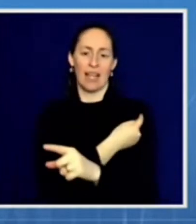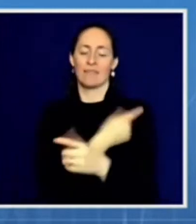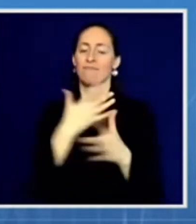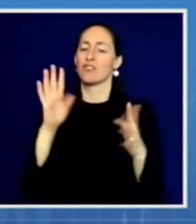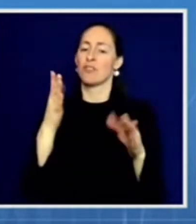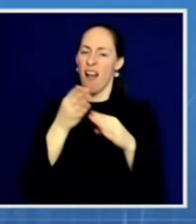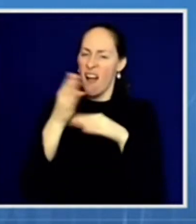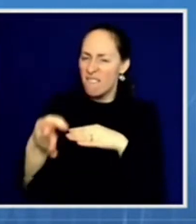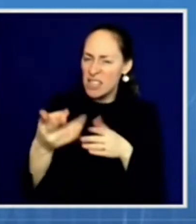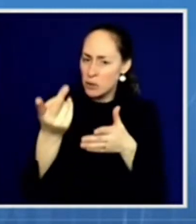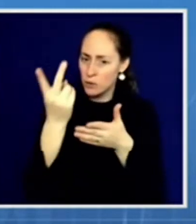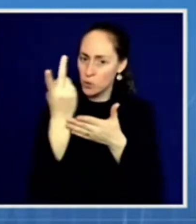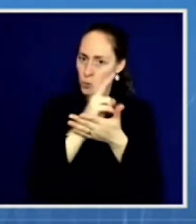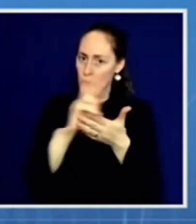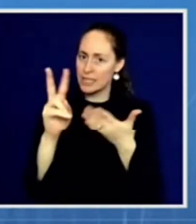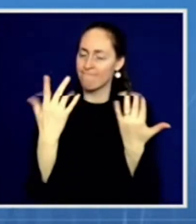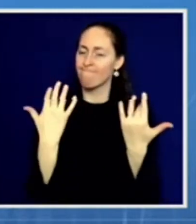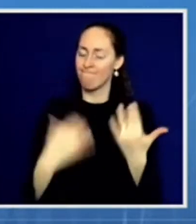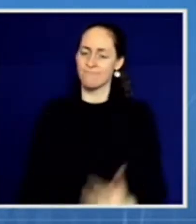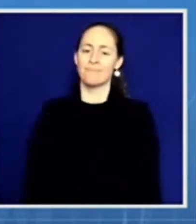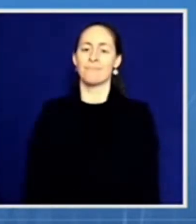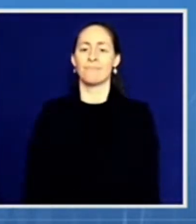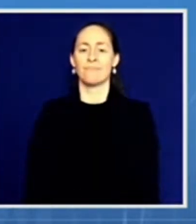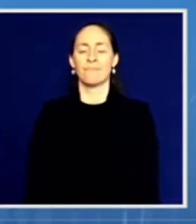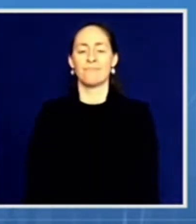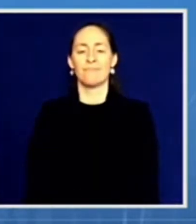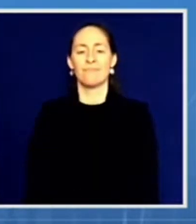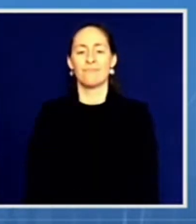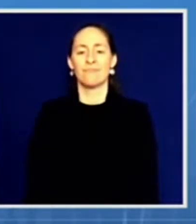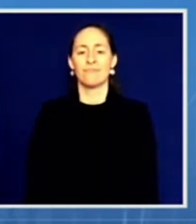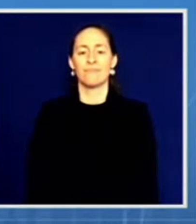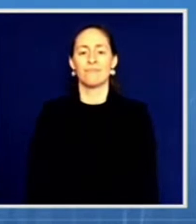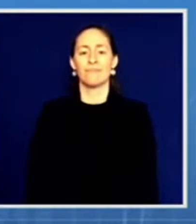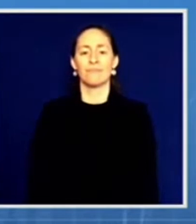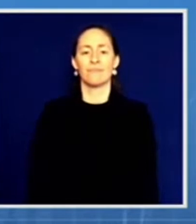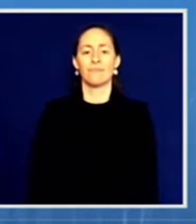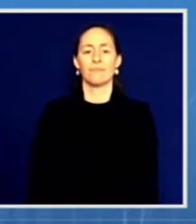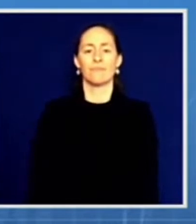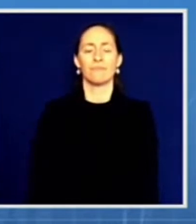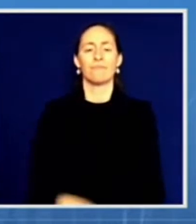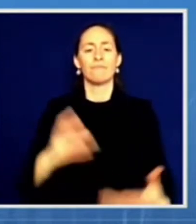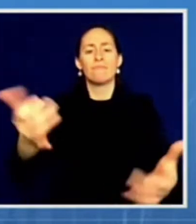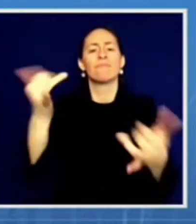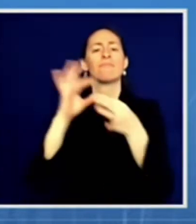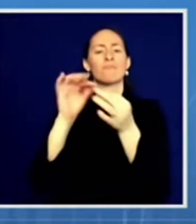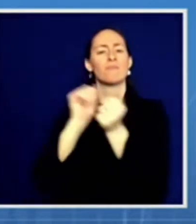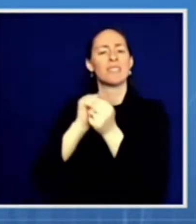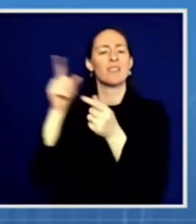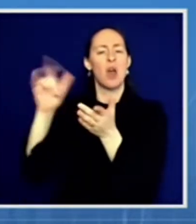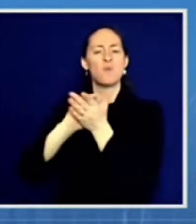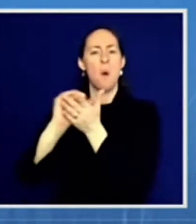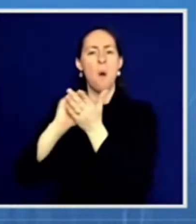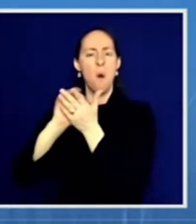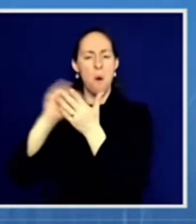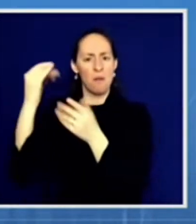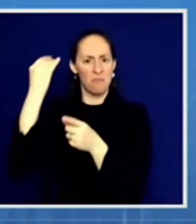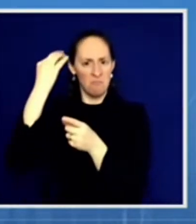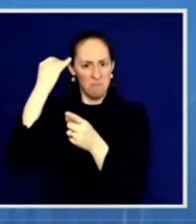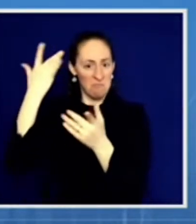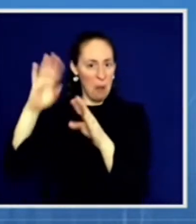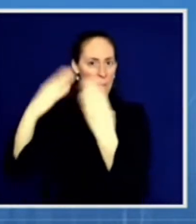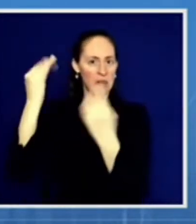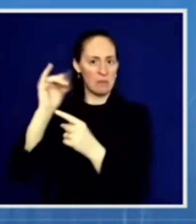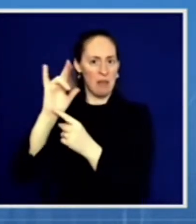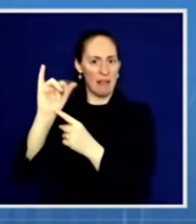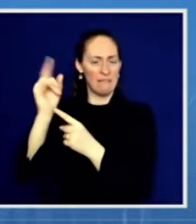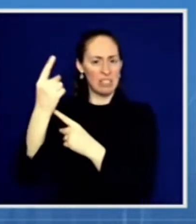up on Dr. Wensley's point earlier about New York, that July 1st is sort of a reasonable timetable, assuming the current trend lines are continued. Could you